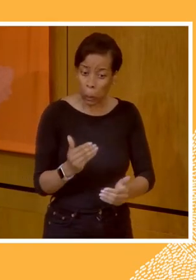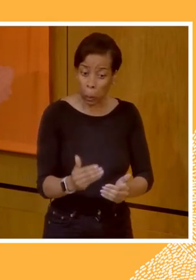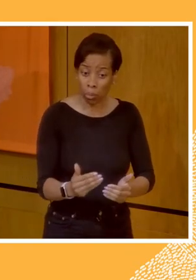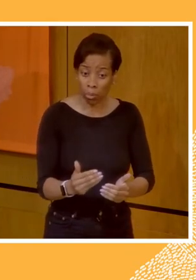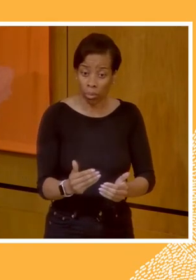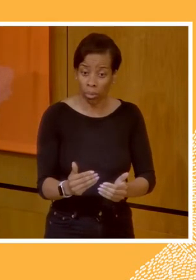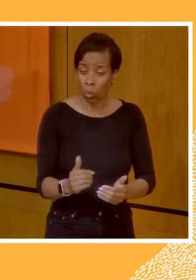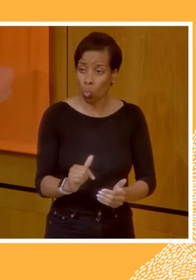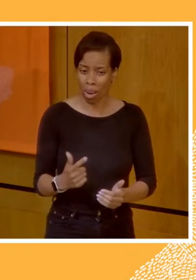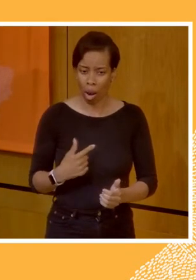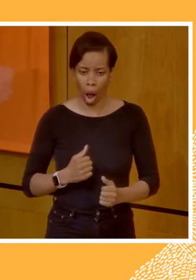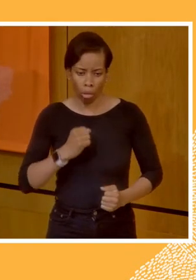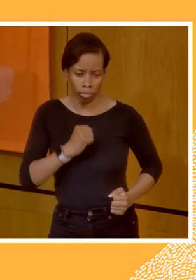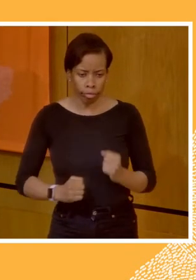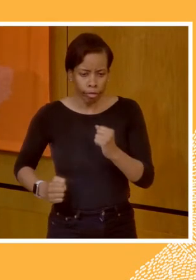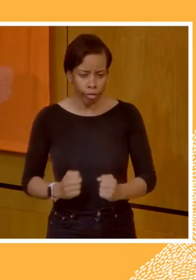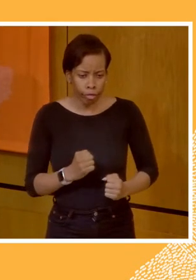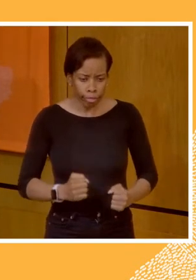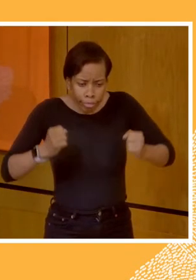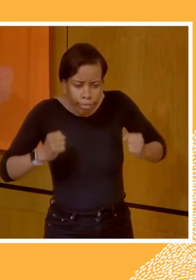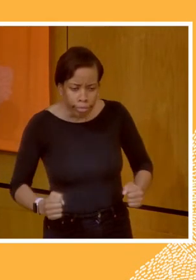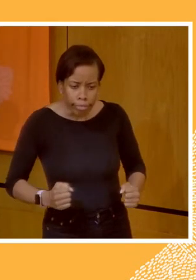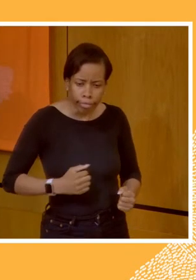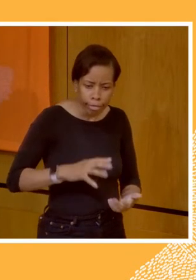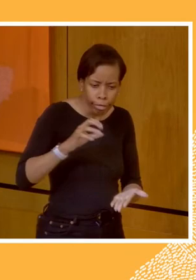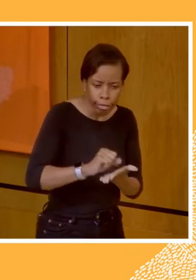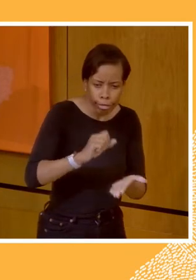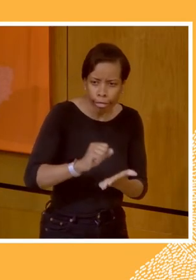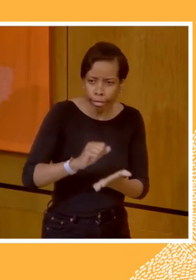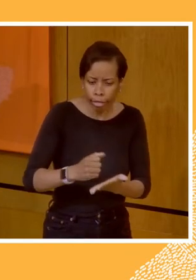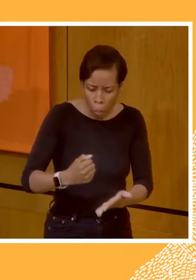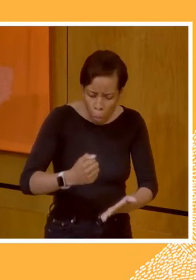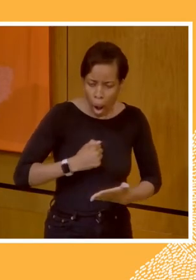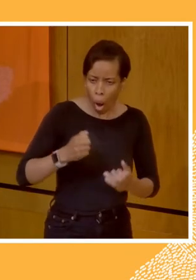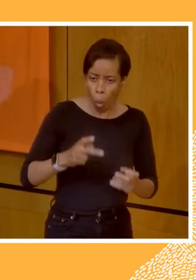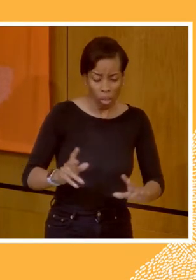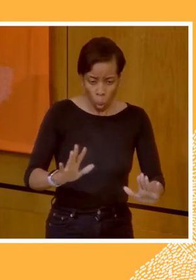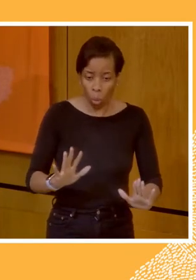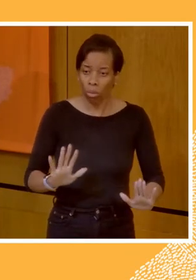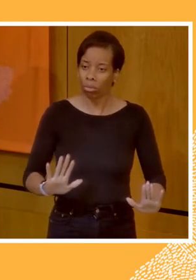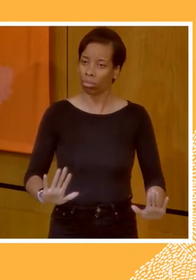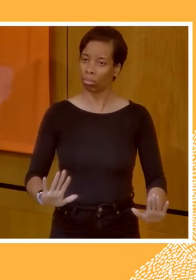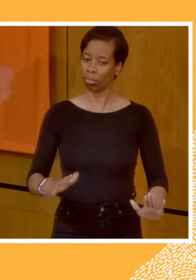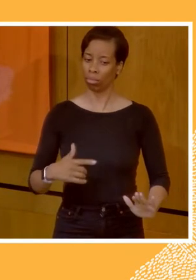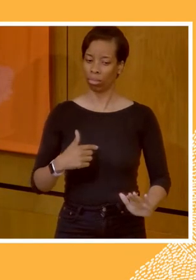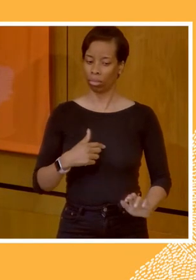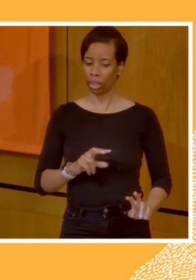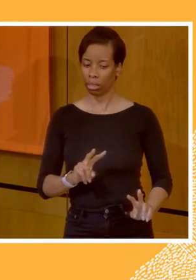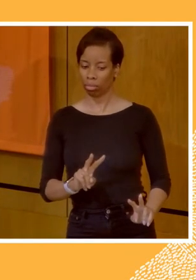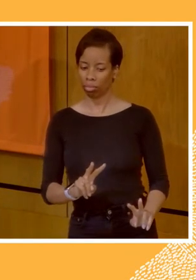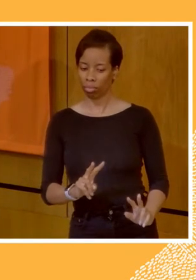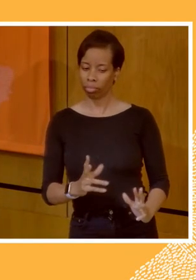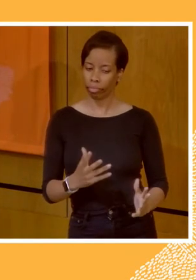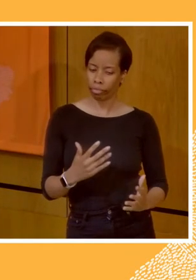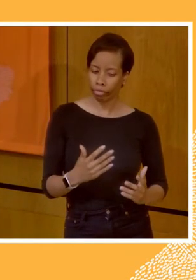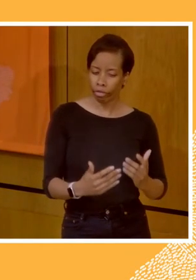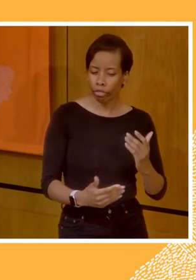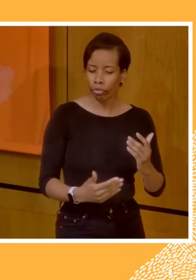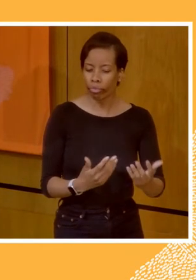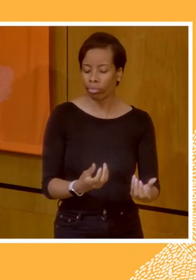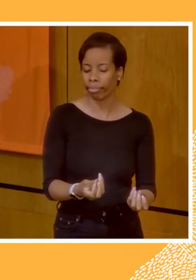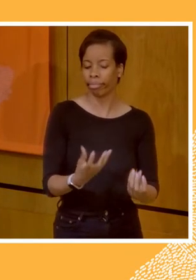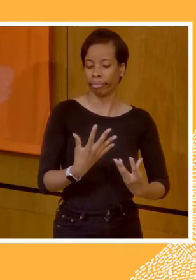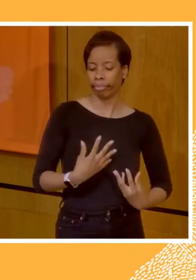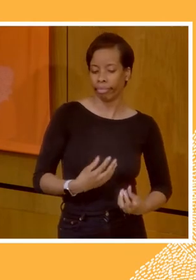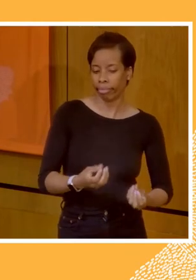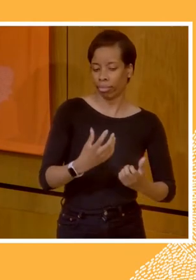but step into that space and find emergence and find the stories there to tell that need to be told.